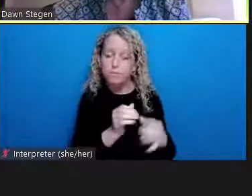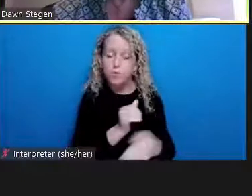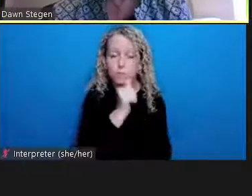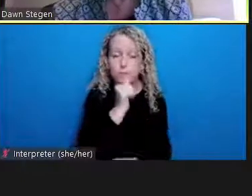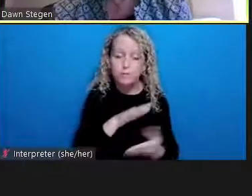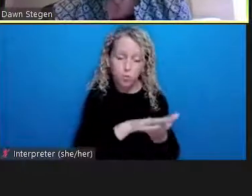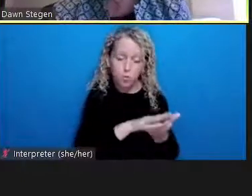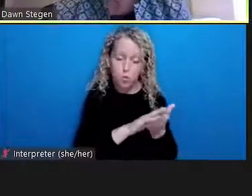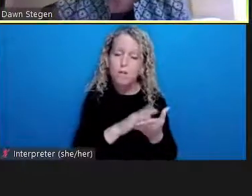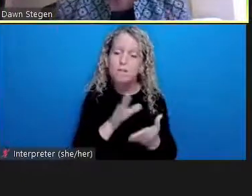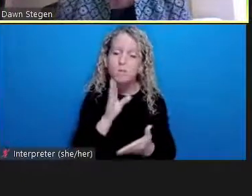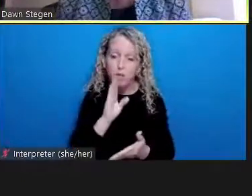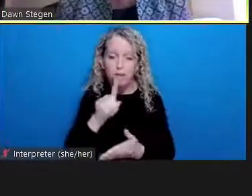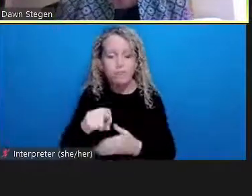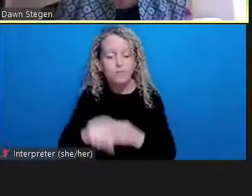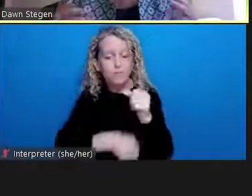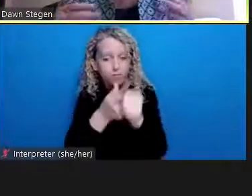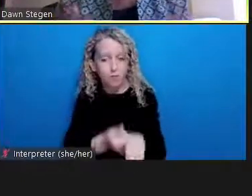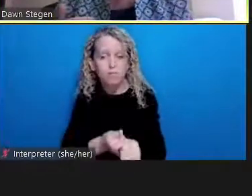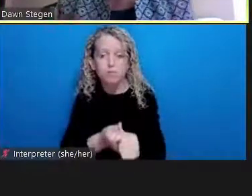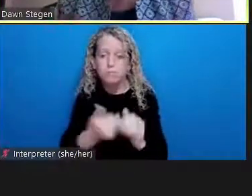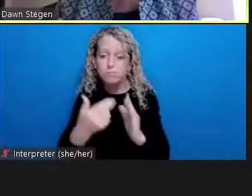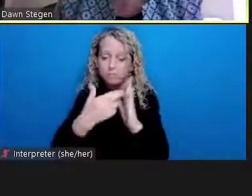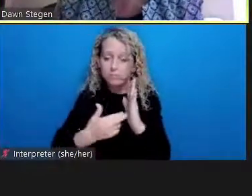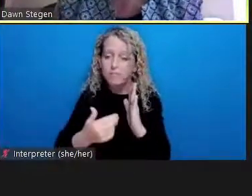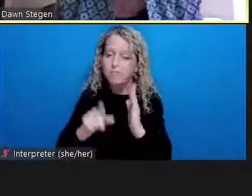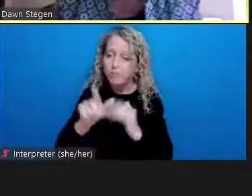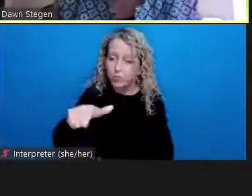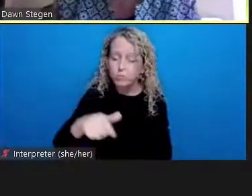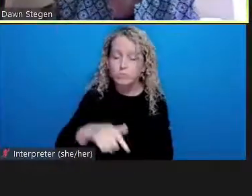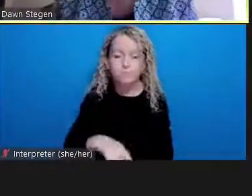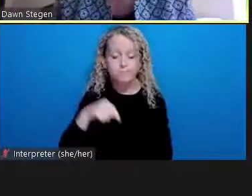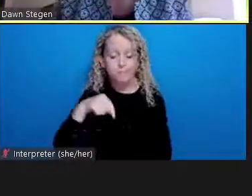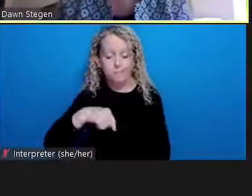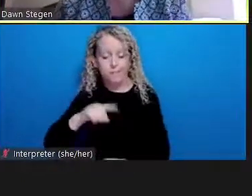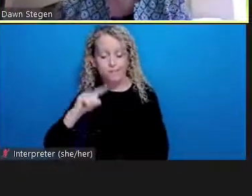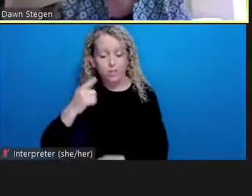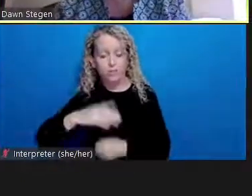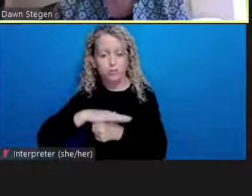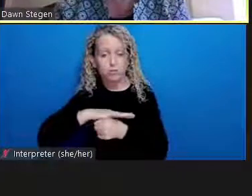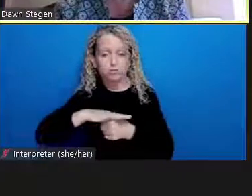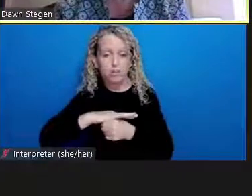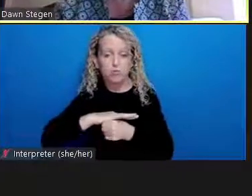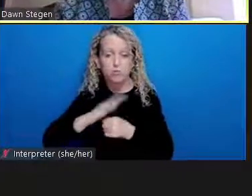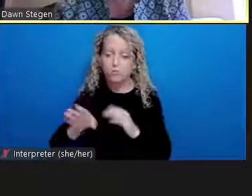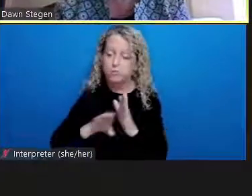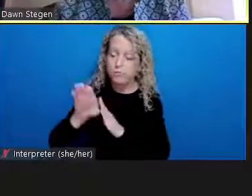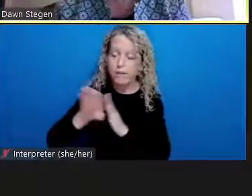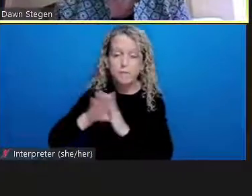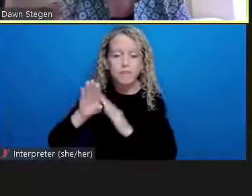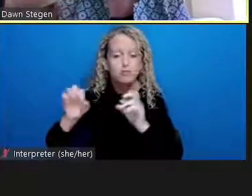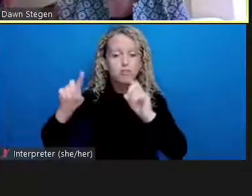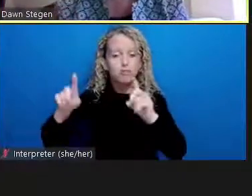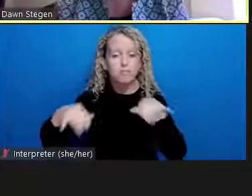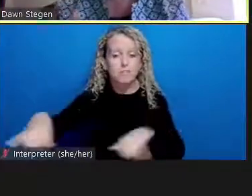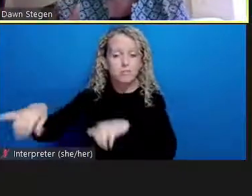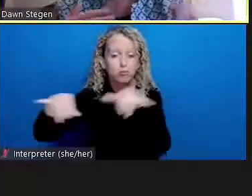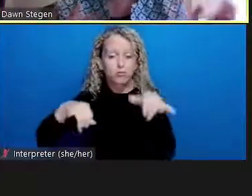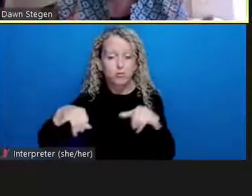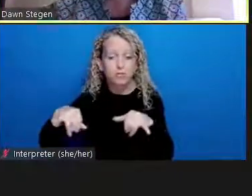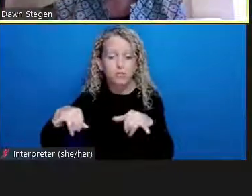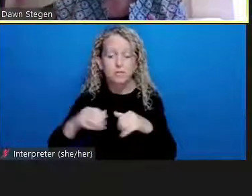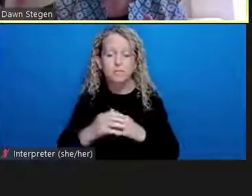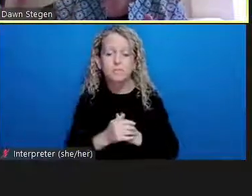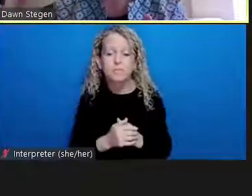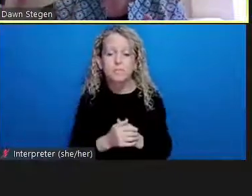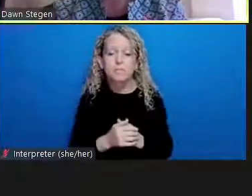apply. What's significant here is we're the first jurisdiction to develop accessibility education standards, and we anticipate, again,